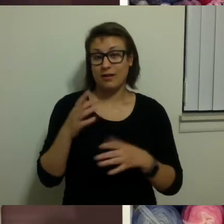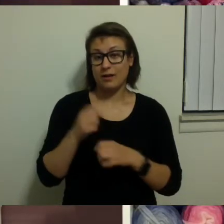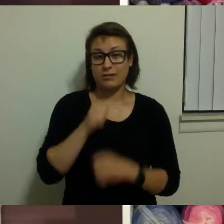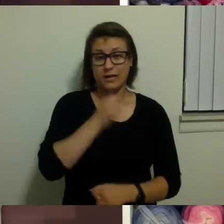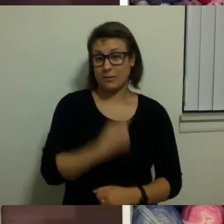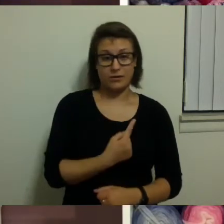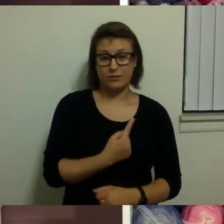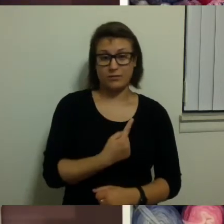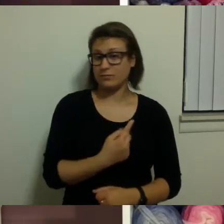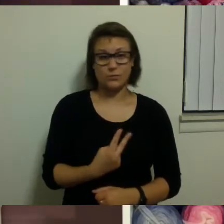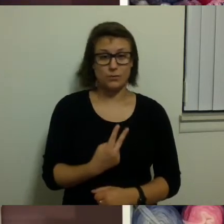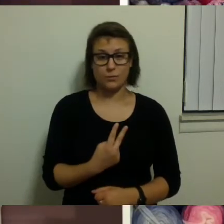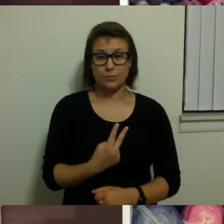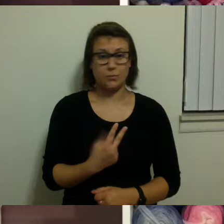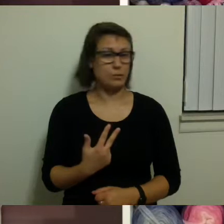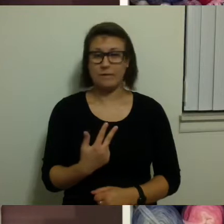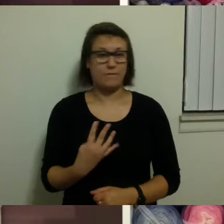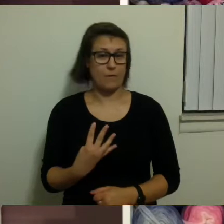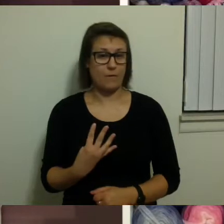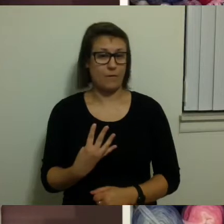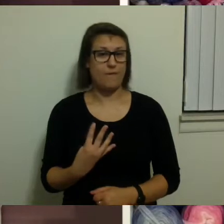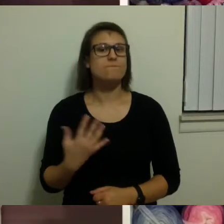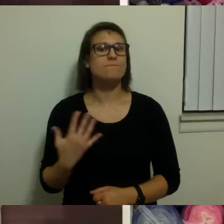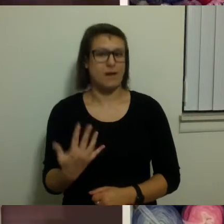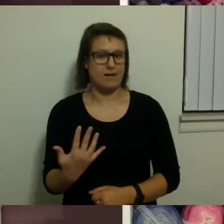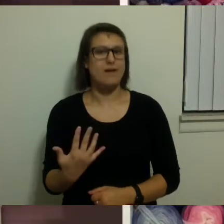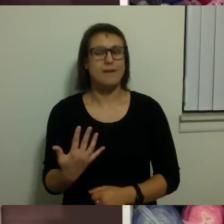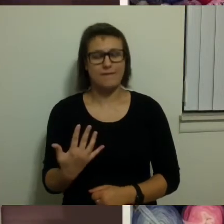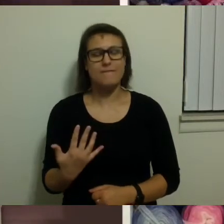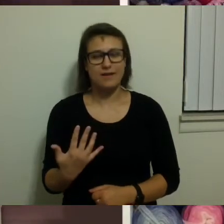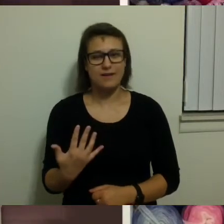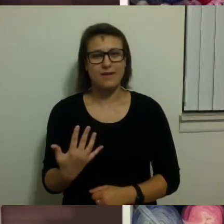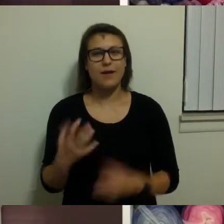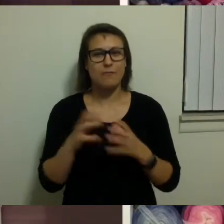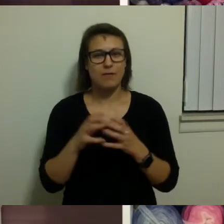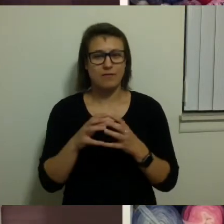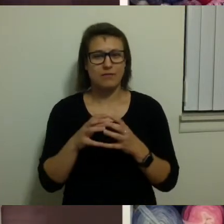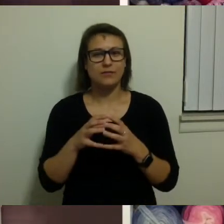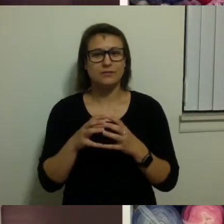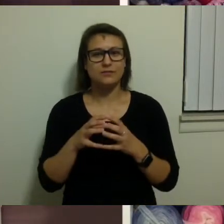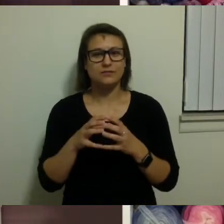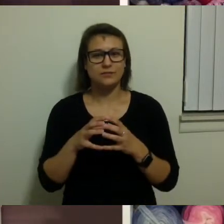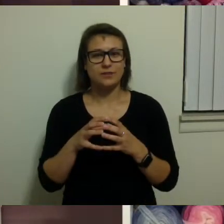one, not two, not three or four, but five balls